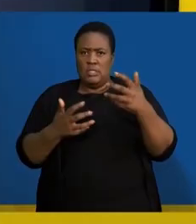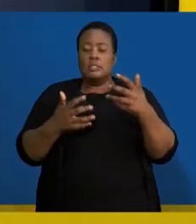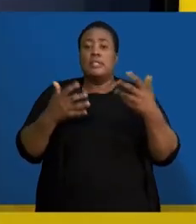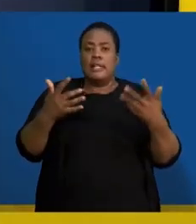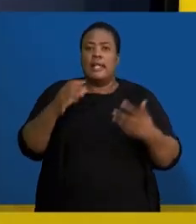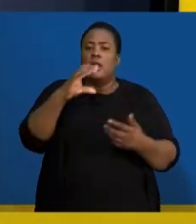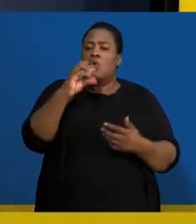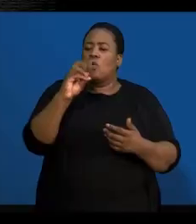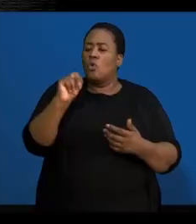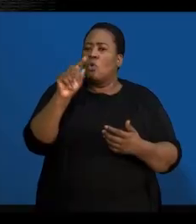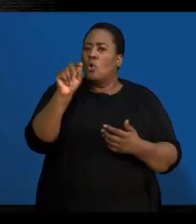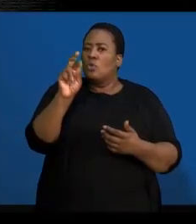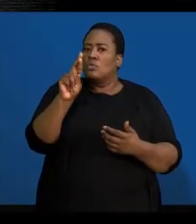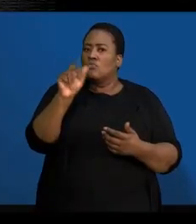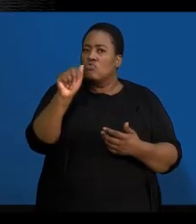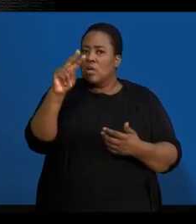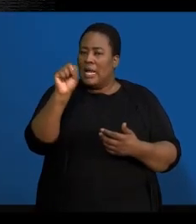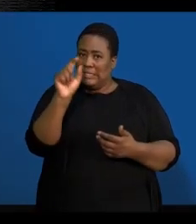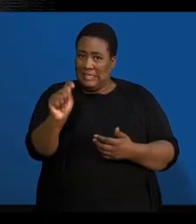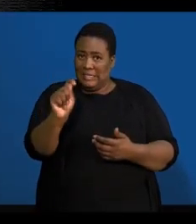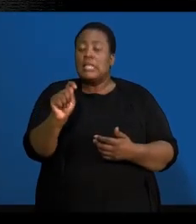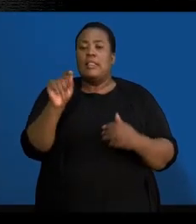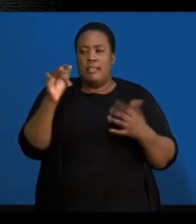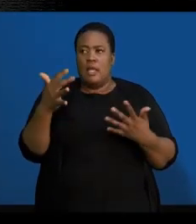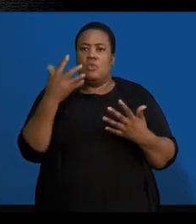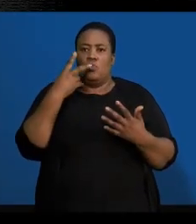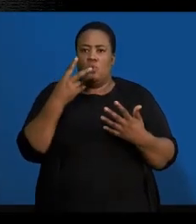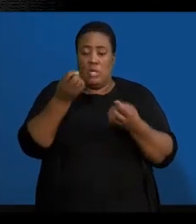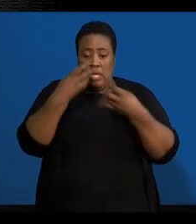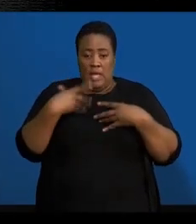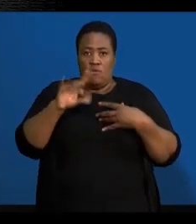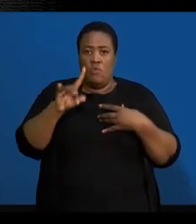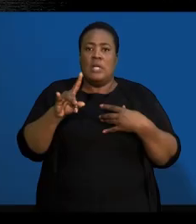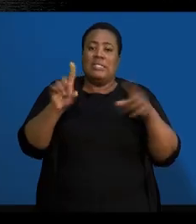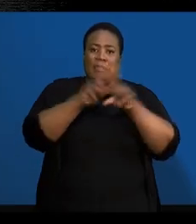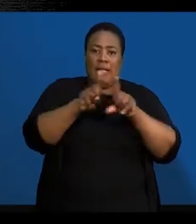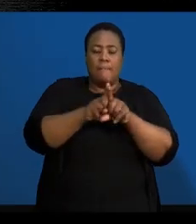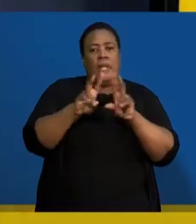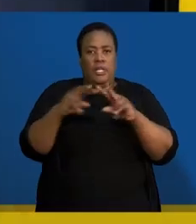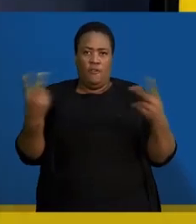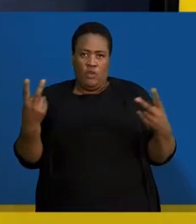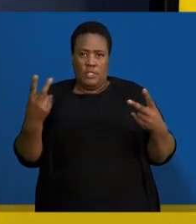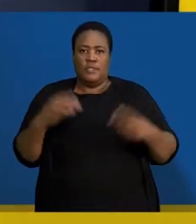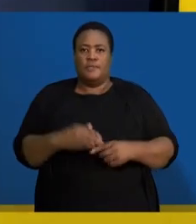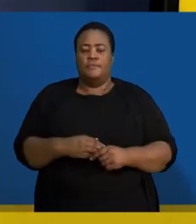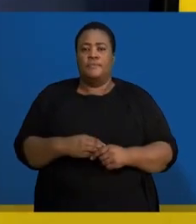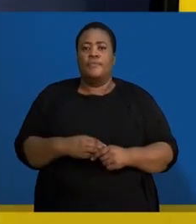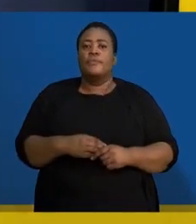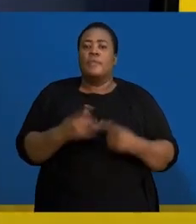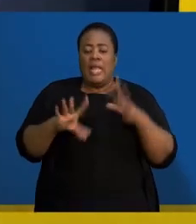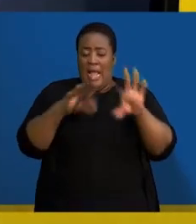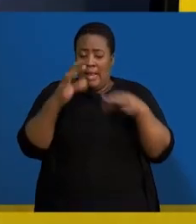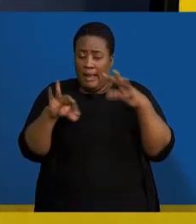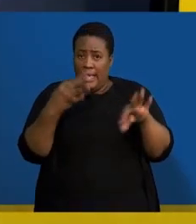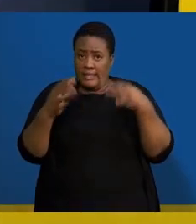and differences. And then the next one, when you analyze, that means you now look at the source, you interpret it, okay,